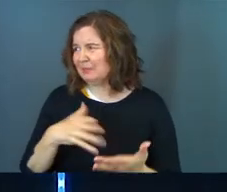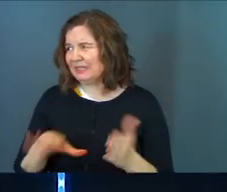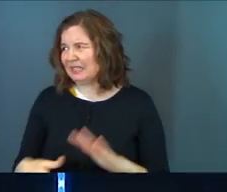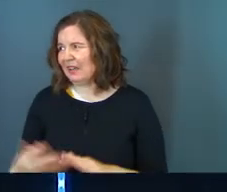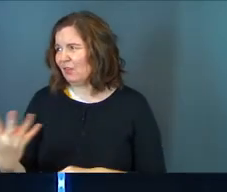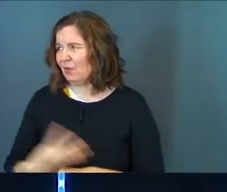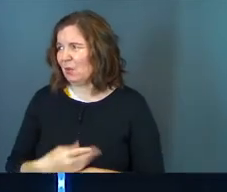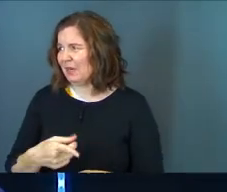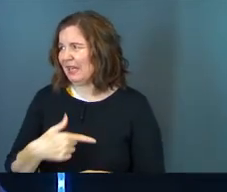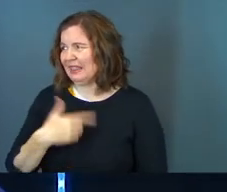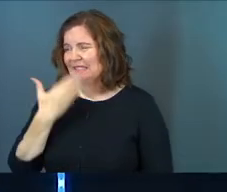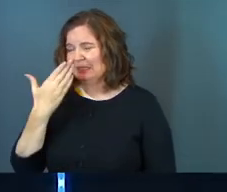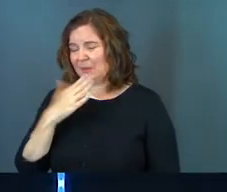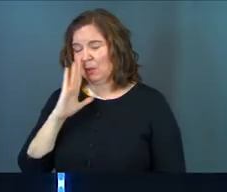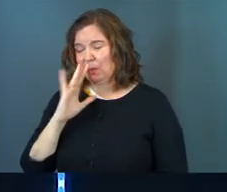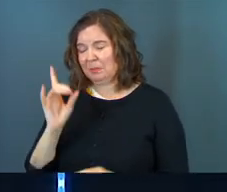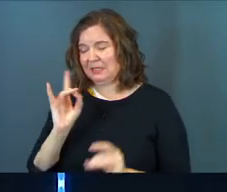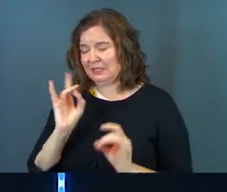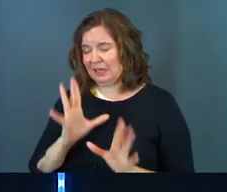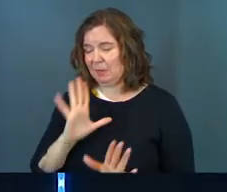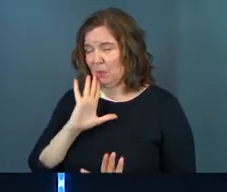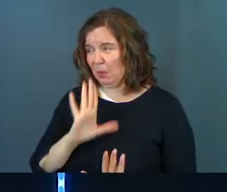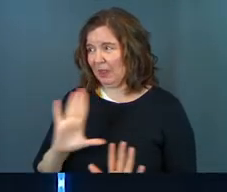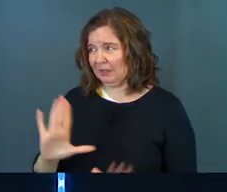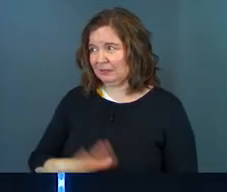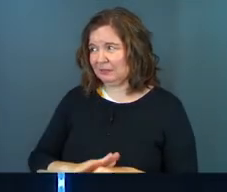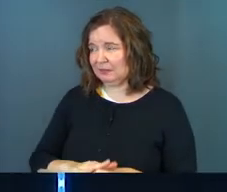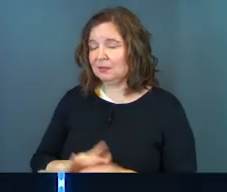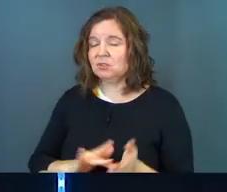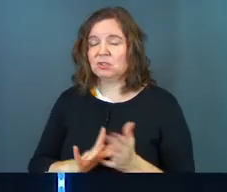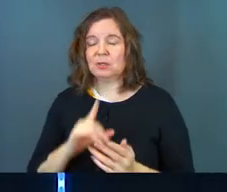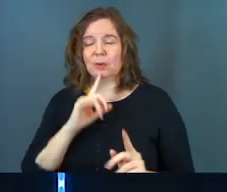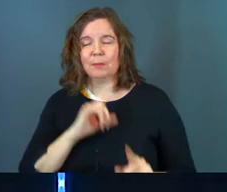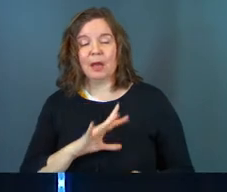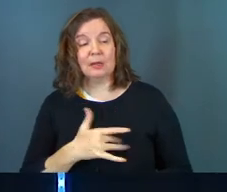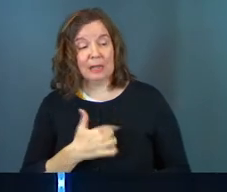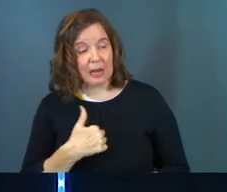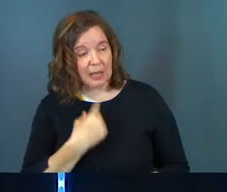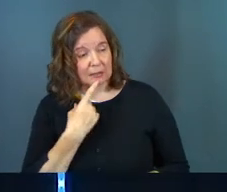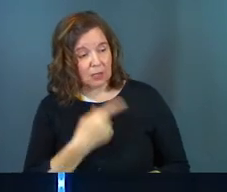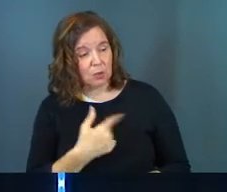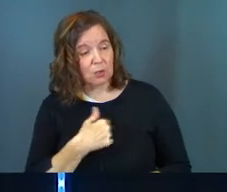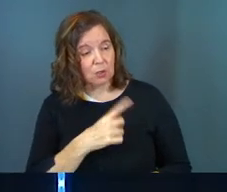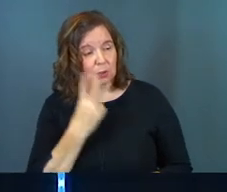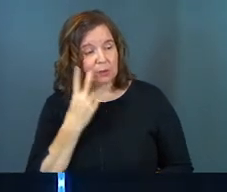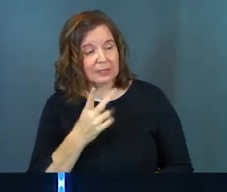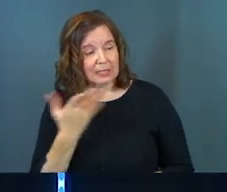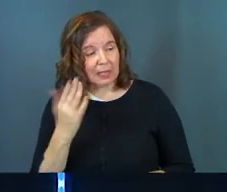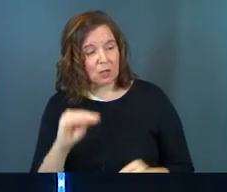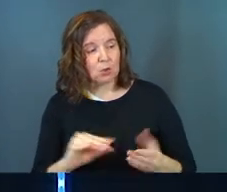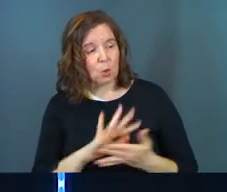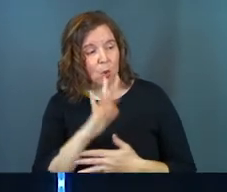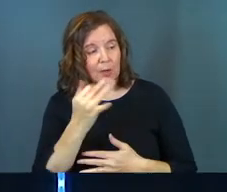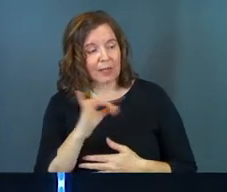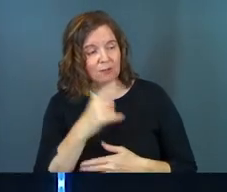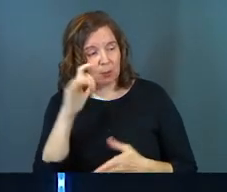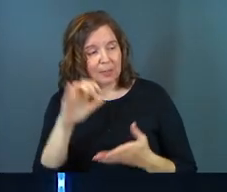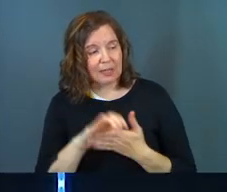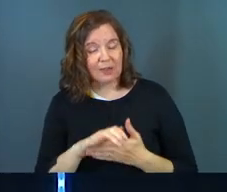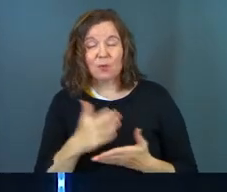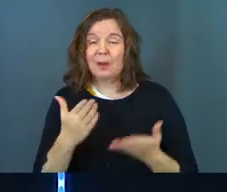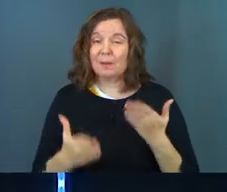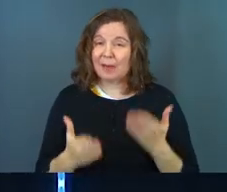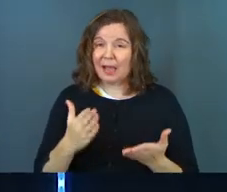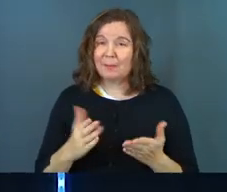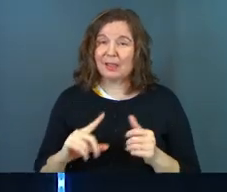been dead for 4 days. The smell will be terrible. Jesus responded, didn't I tell you that you would see God's glory if you believe?